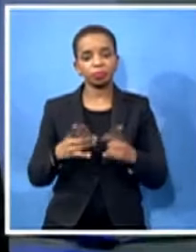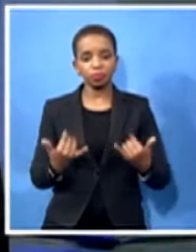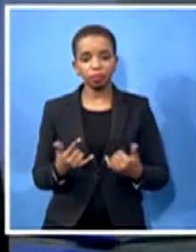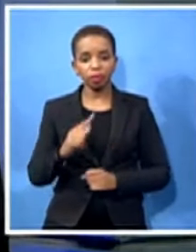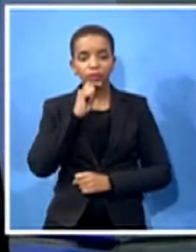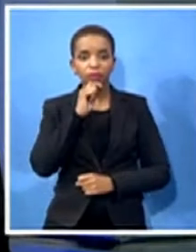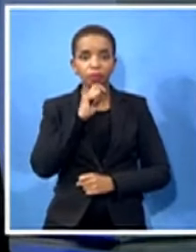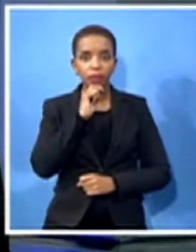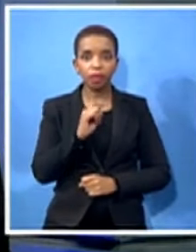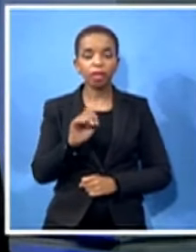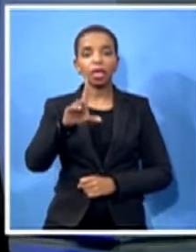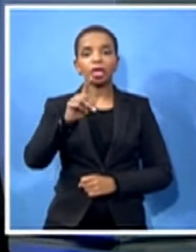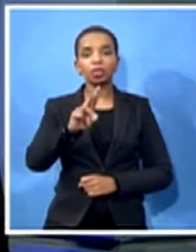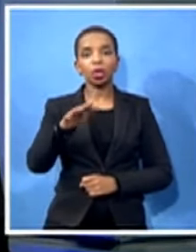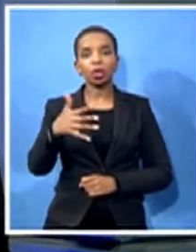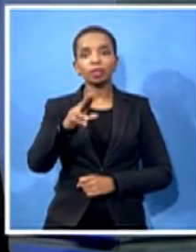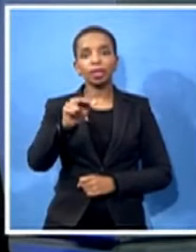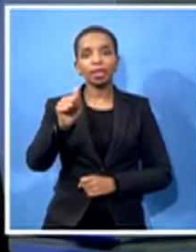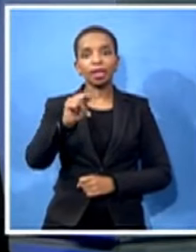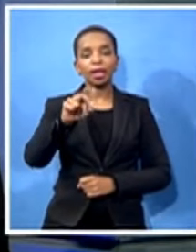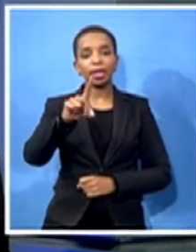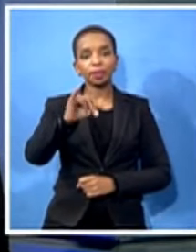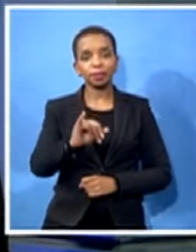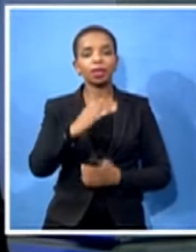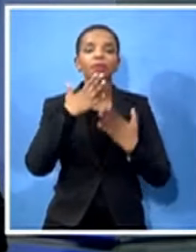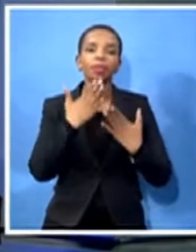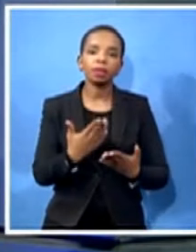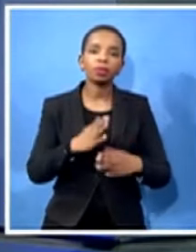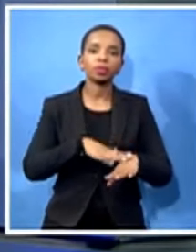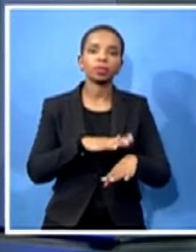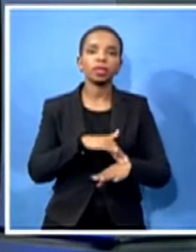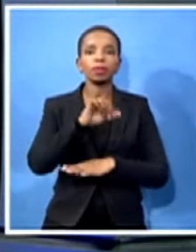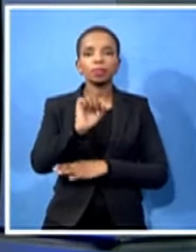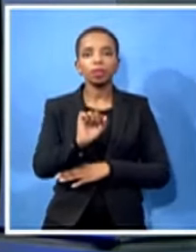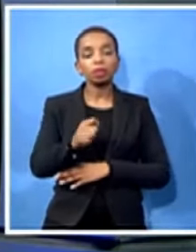for your time, Dr. Nandi Magudumana and Henry Muchauraya. Let's now